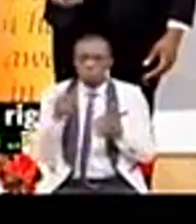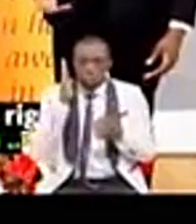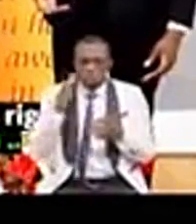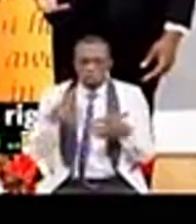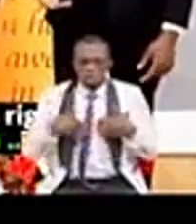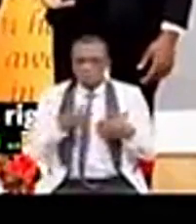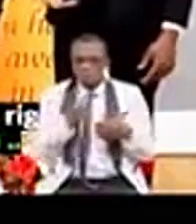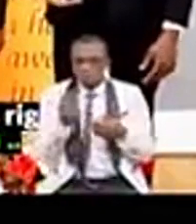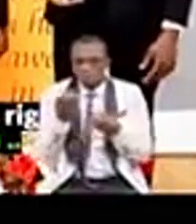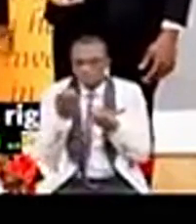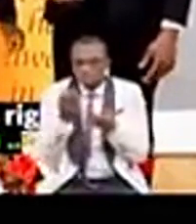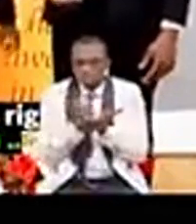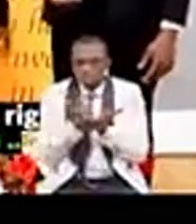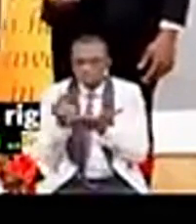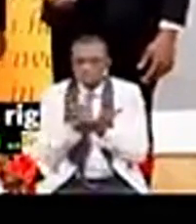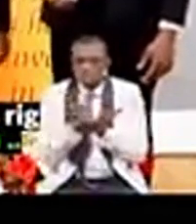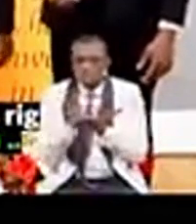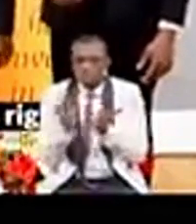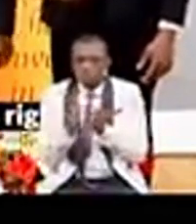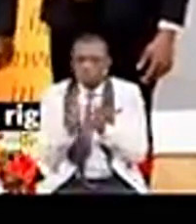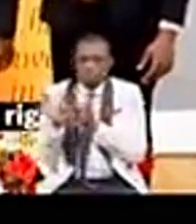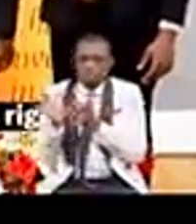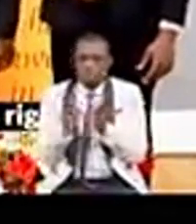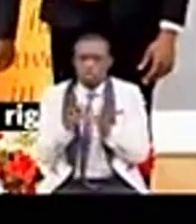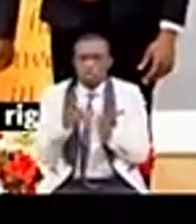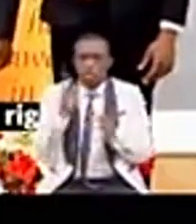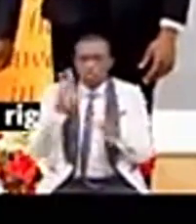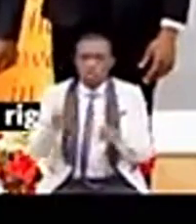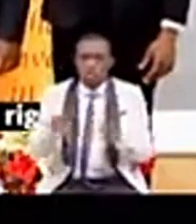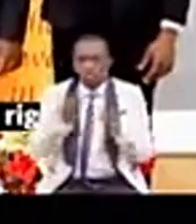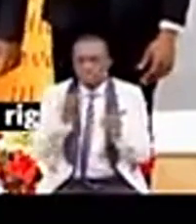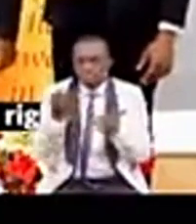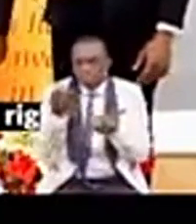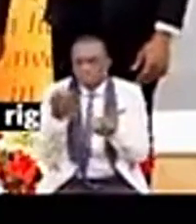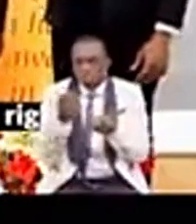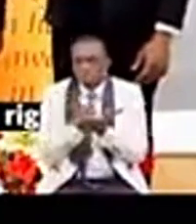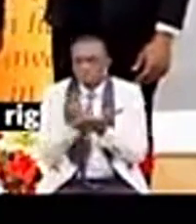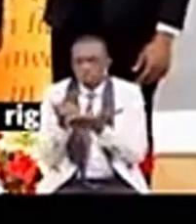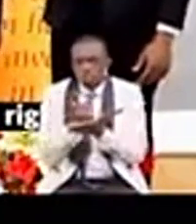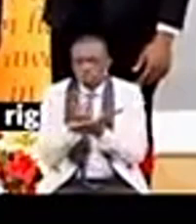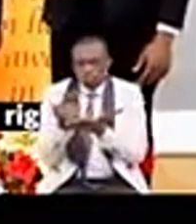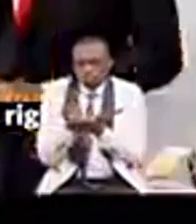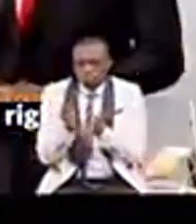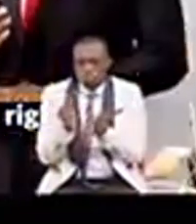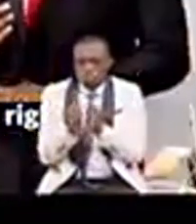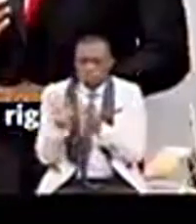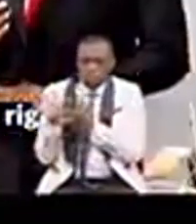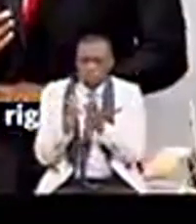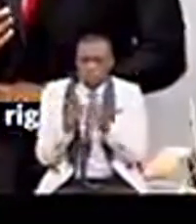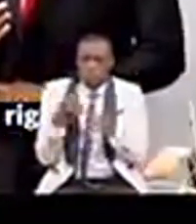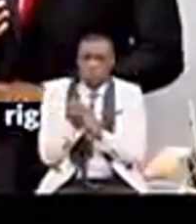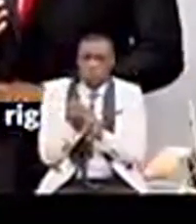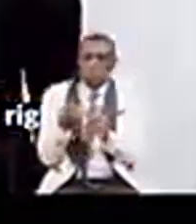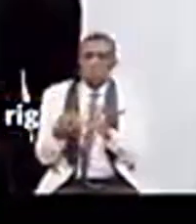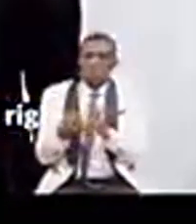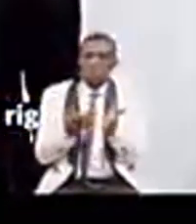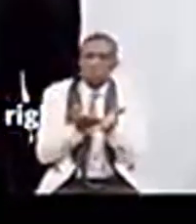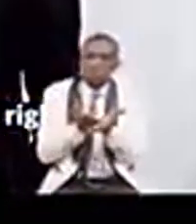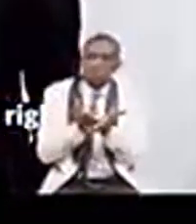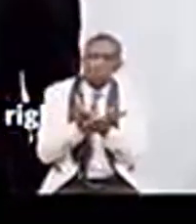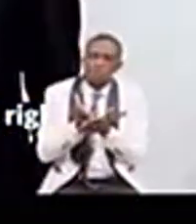Jesus. You will find a little talk with Jesus. Makes it right.